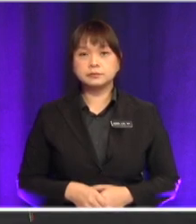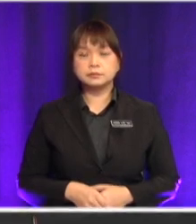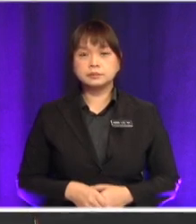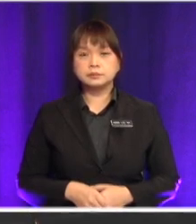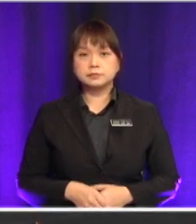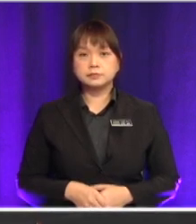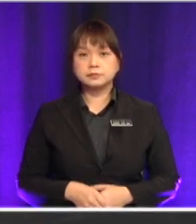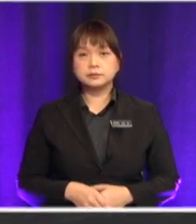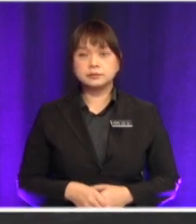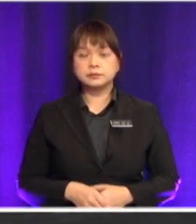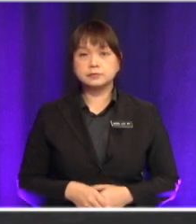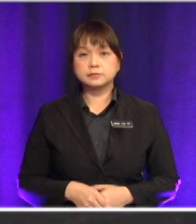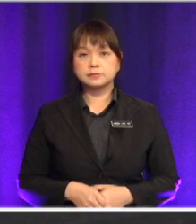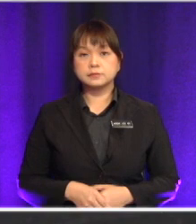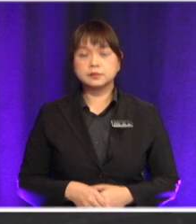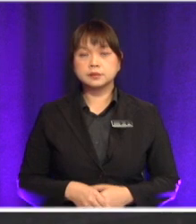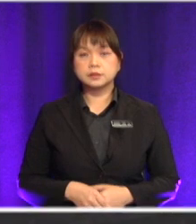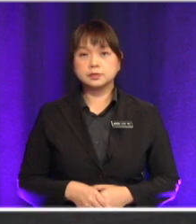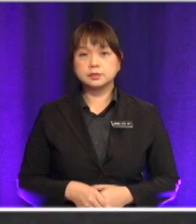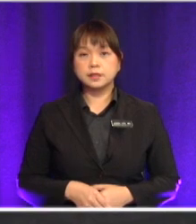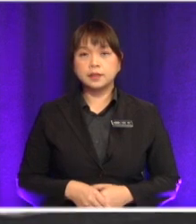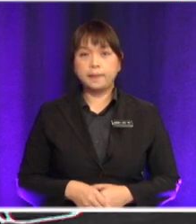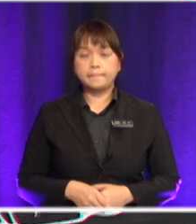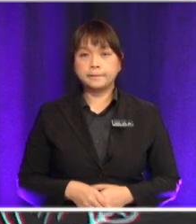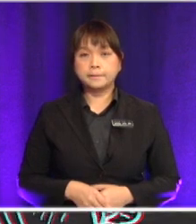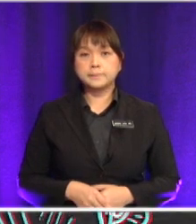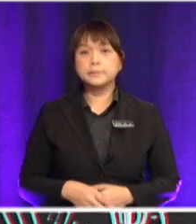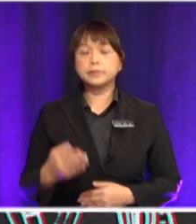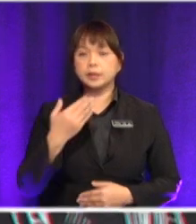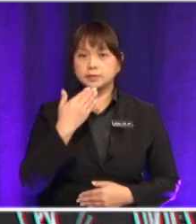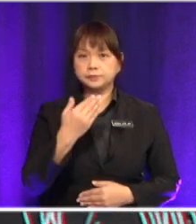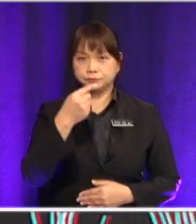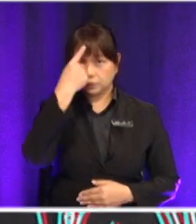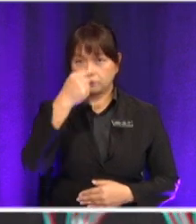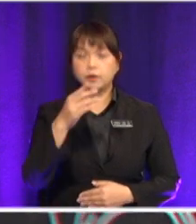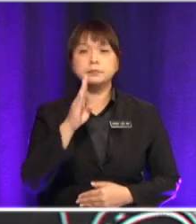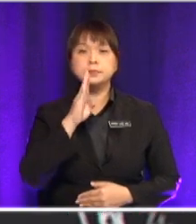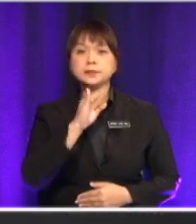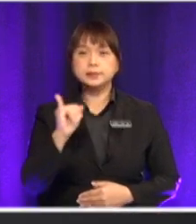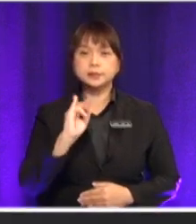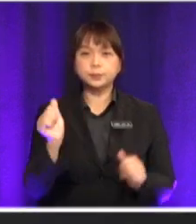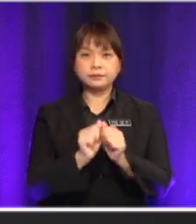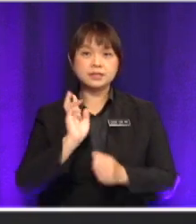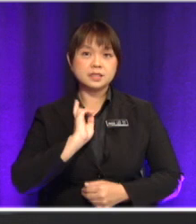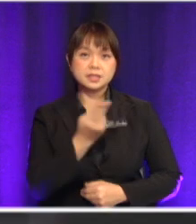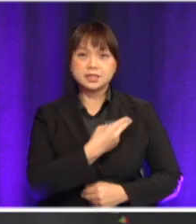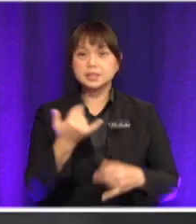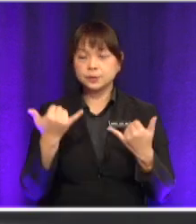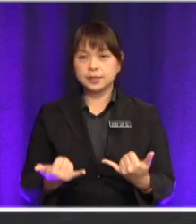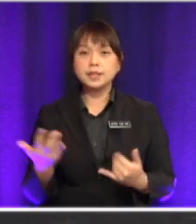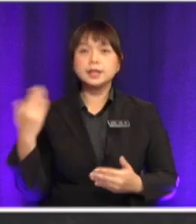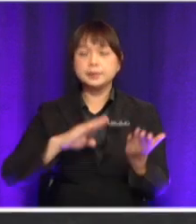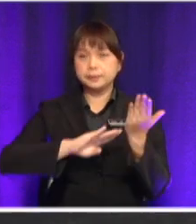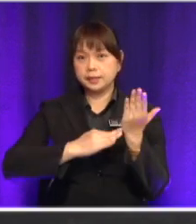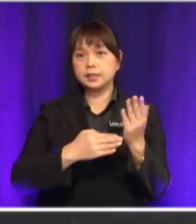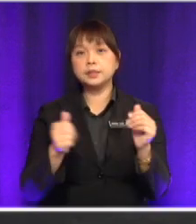SMK Pusat Bandar Puchong 1. And thank you so much, guys, for being with us today on our reading lesson. Okay, let's begin with